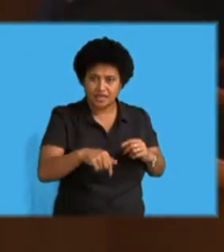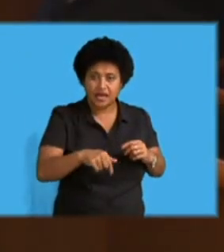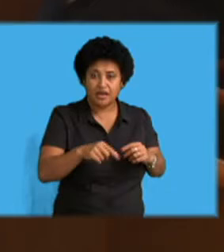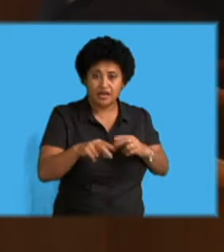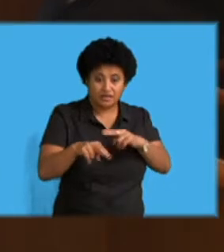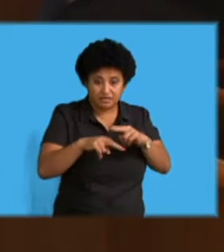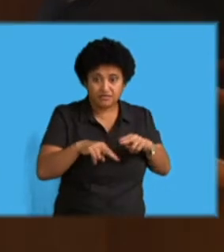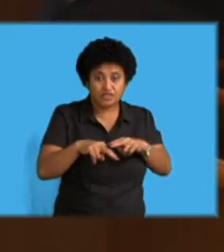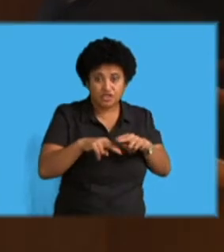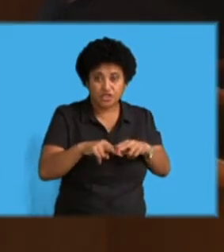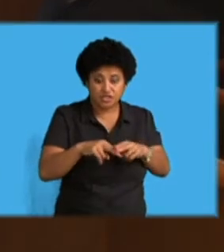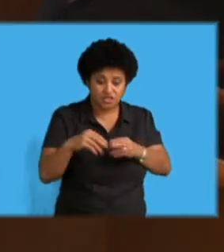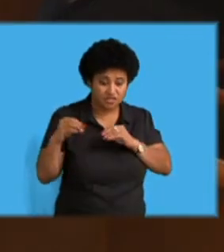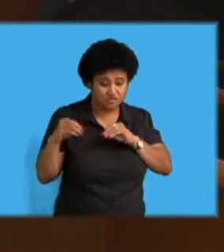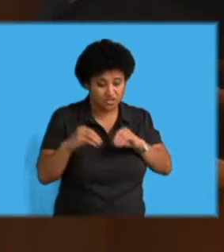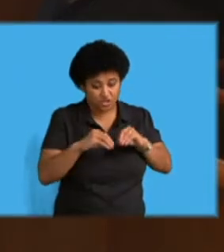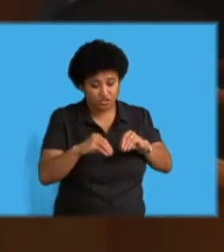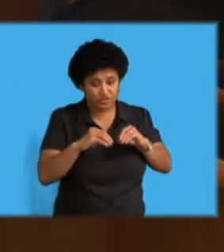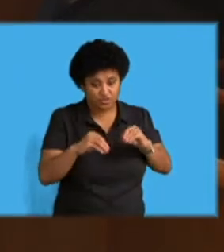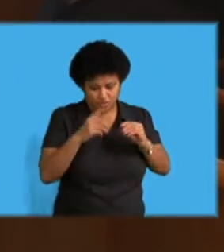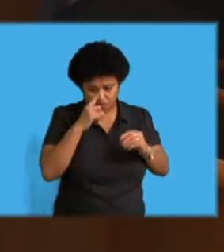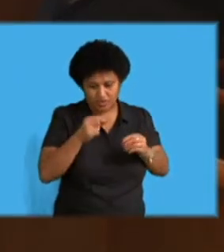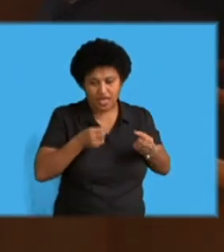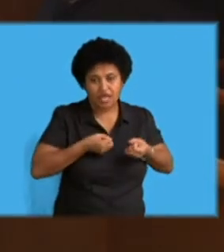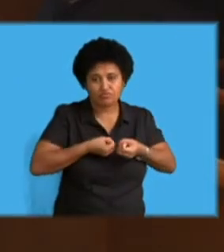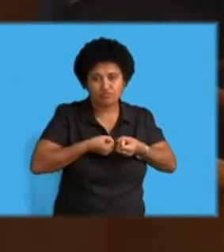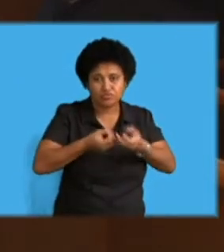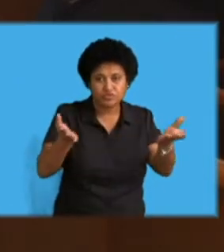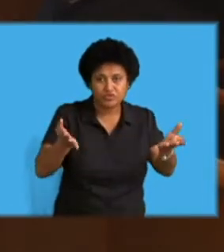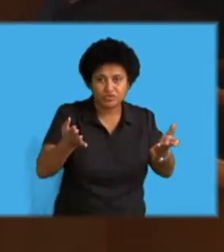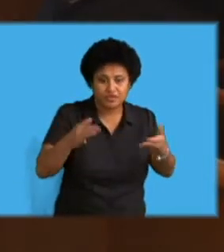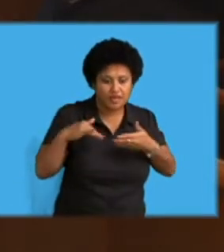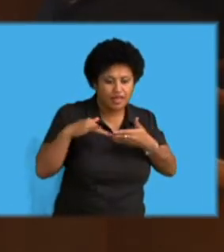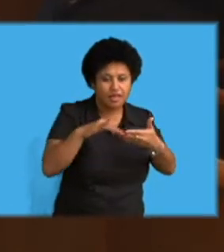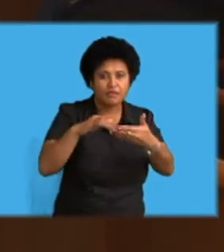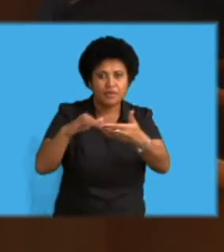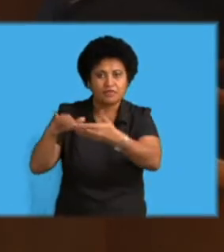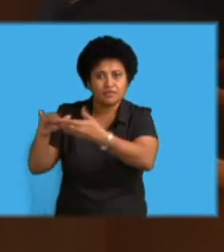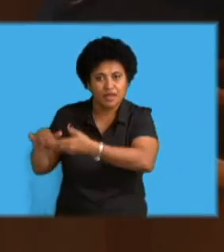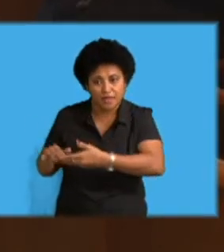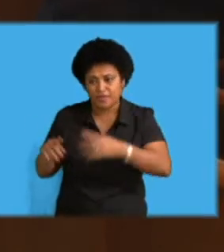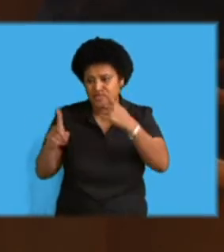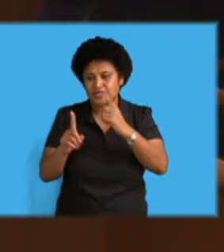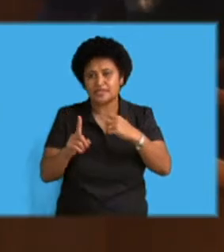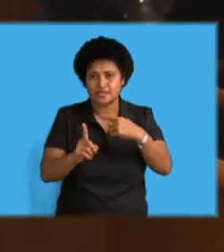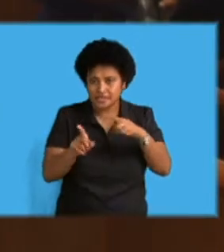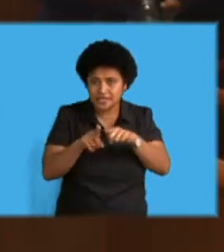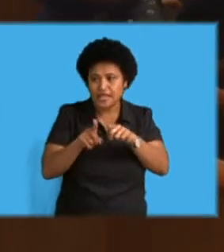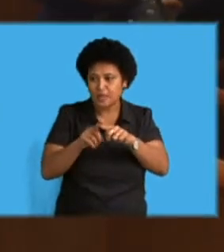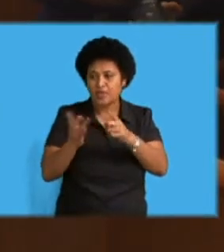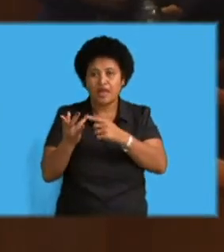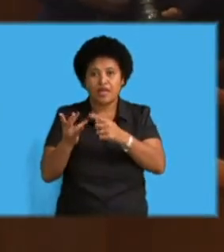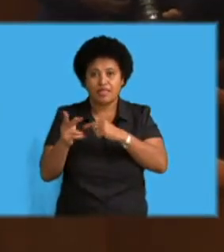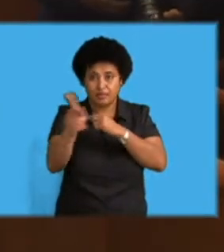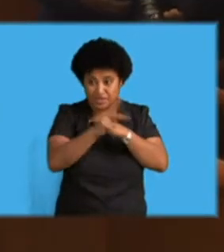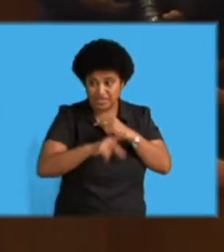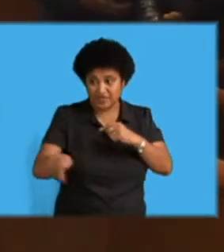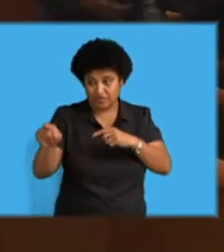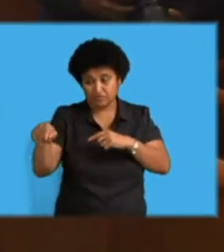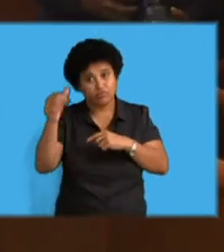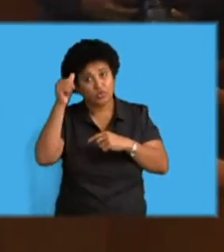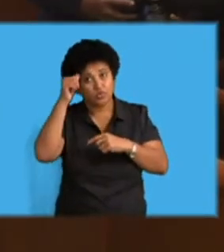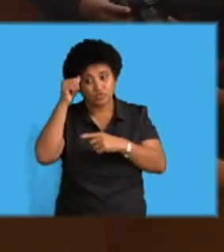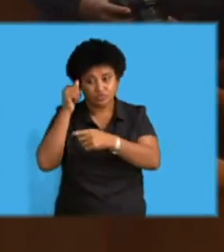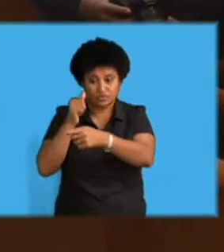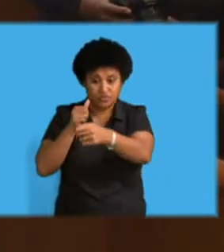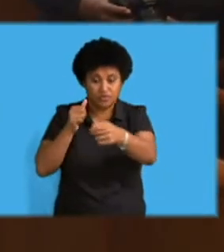local expertise with a fellow Pacific Island country in the same way. If they have developed some expertise, they can actually share that expertise with us without